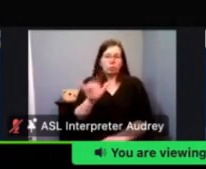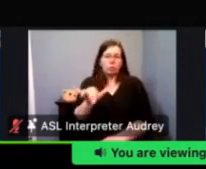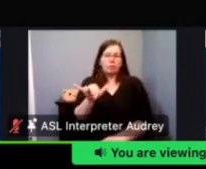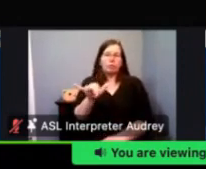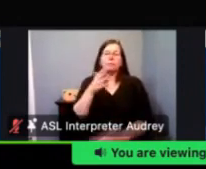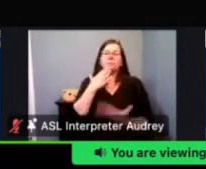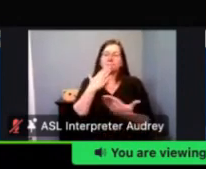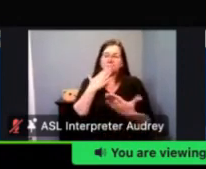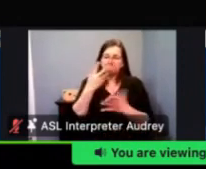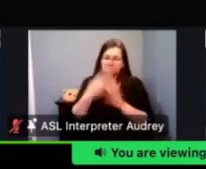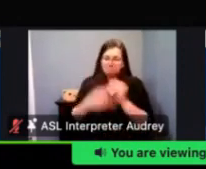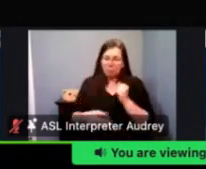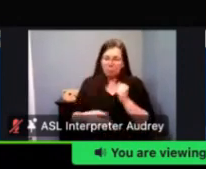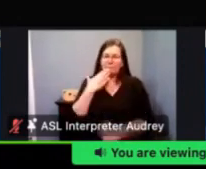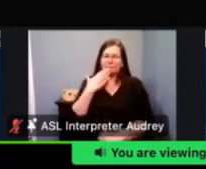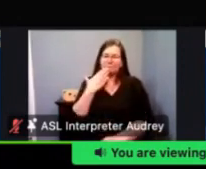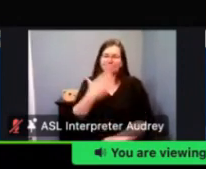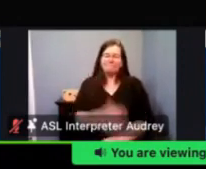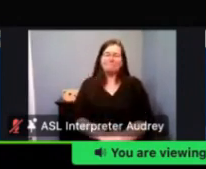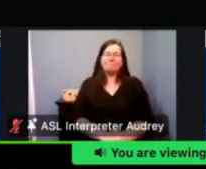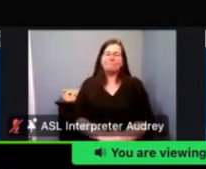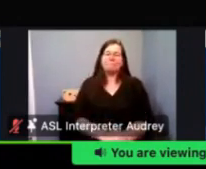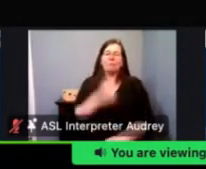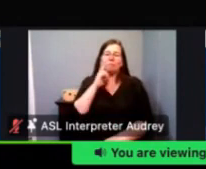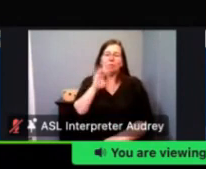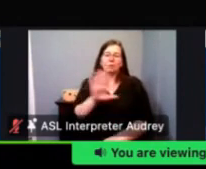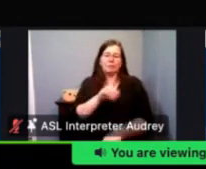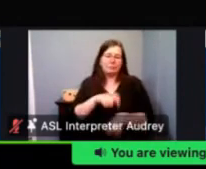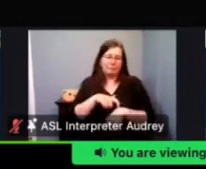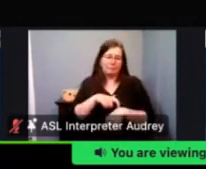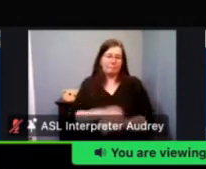you both for taking the time.